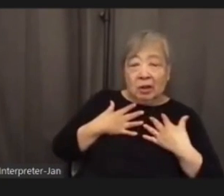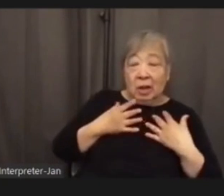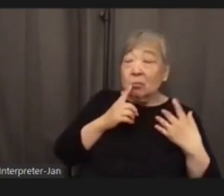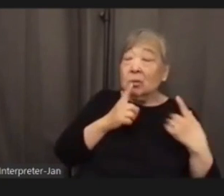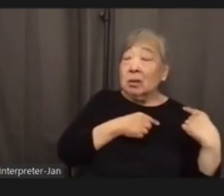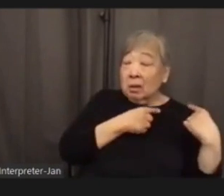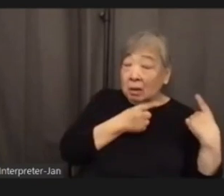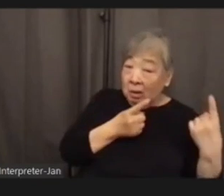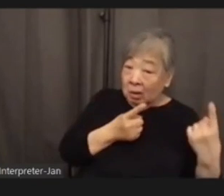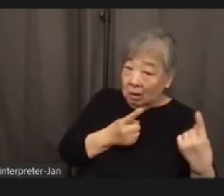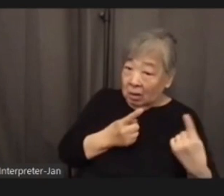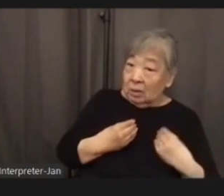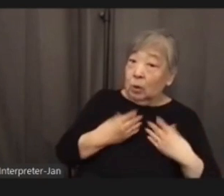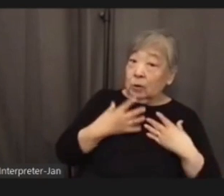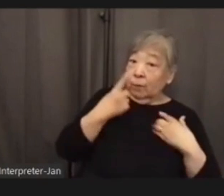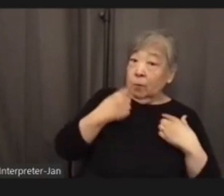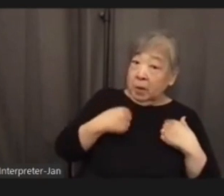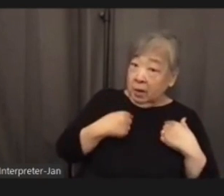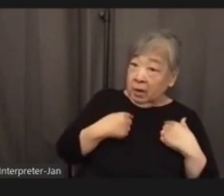so inspirational to me and my family.